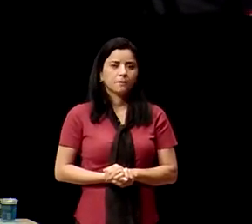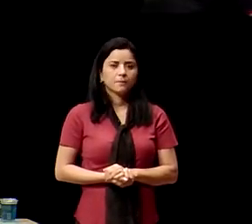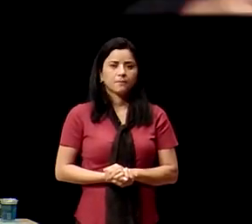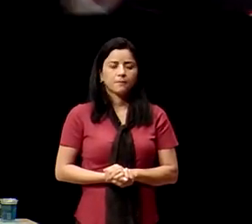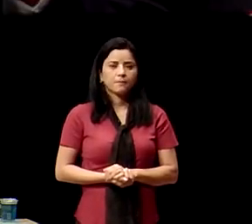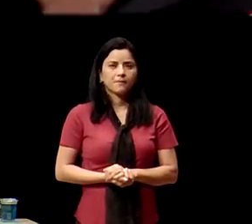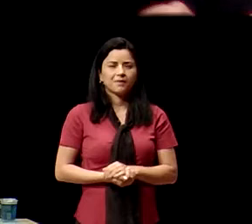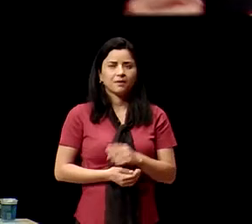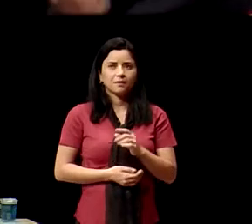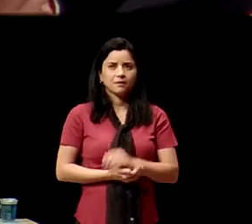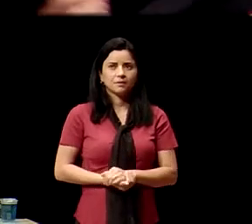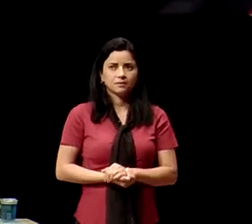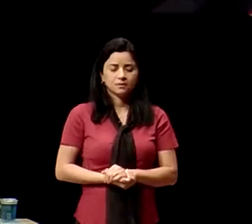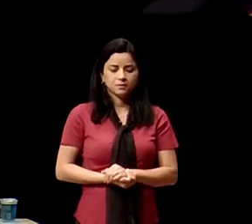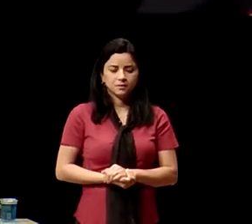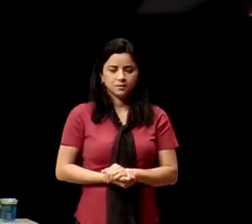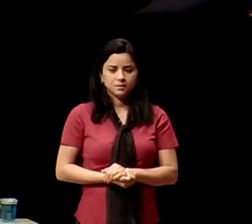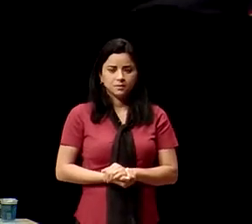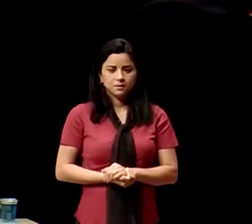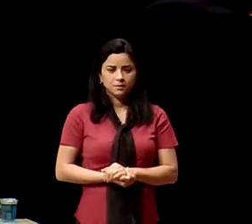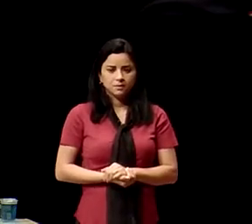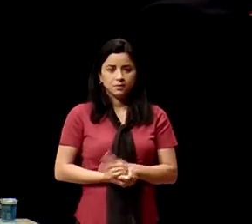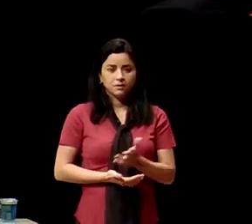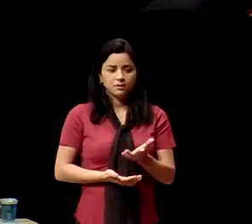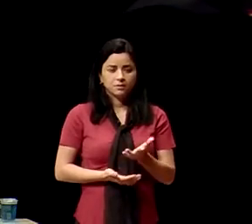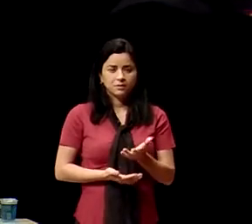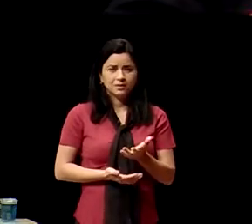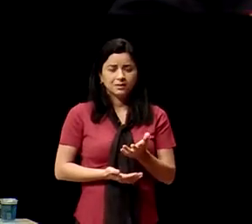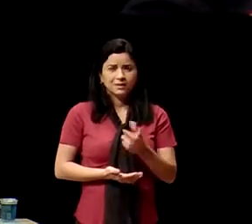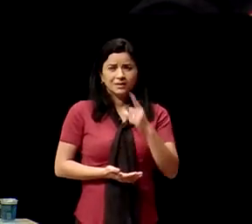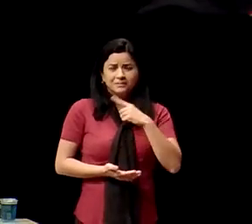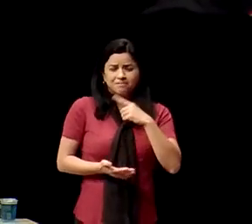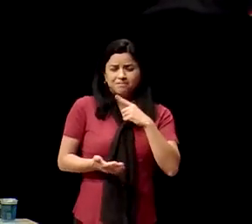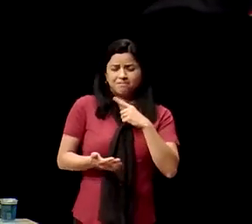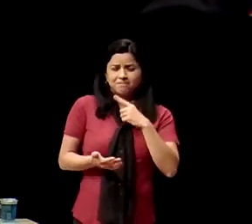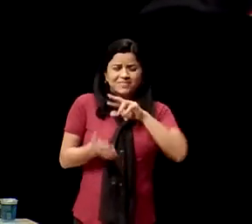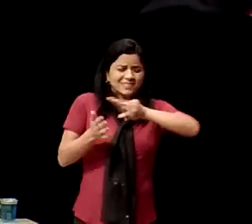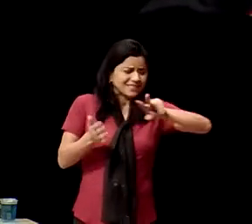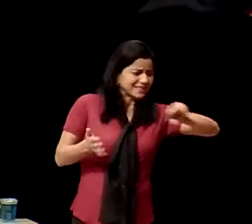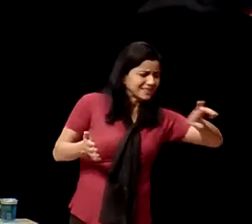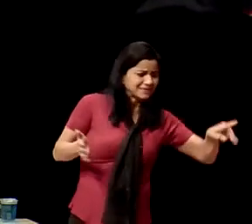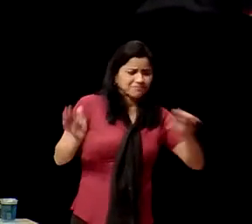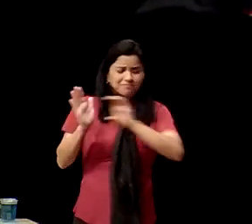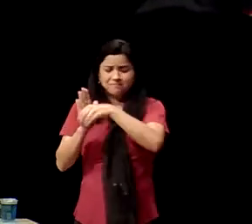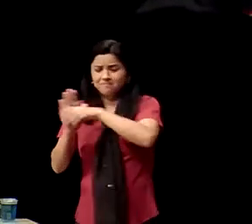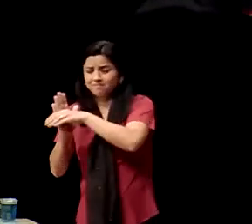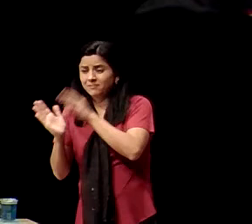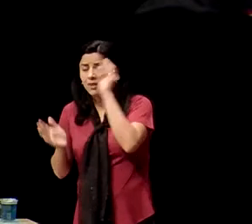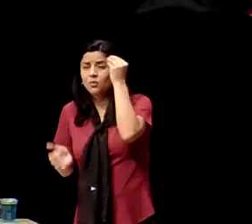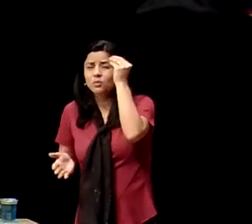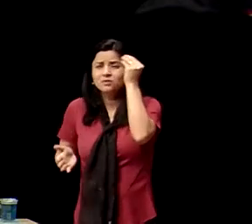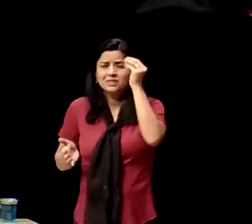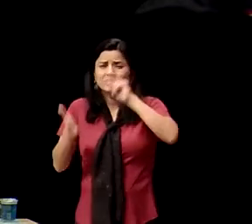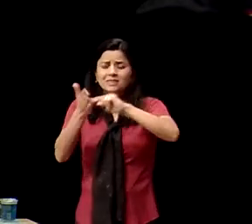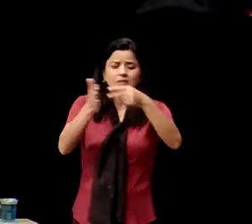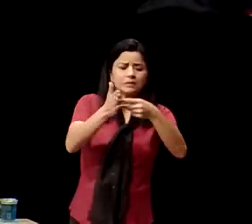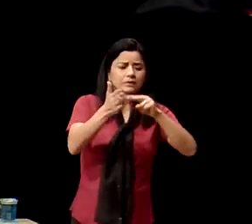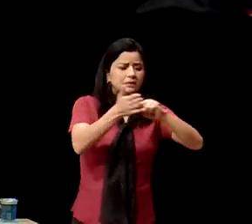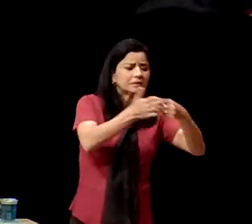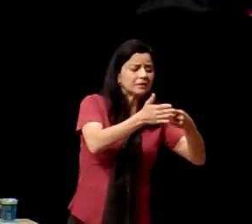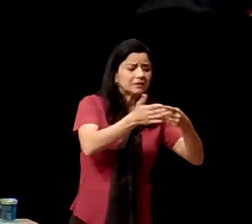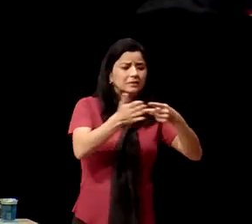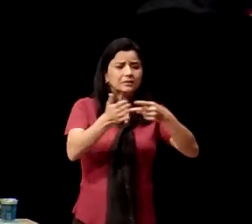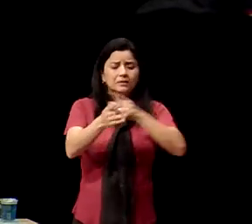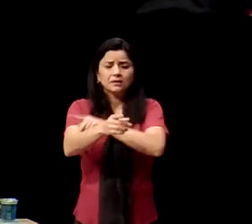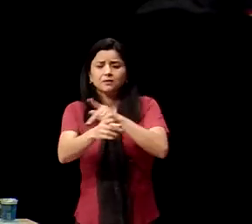pedagogy between different countries. Conceitos diferentes deste entendimento do que é a pedagogia social